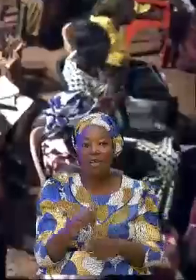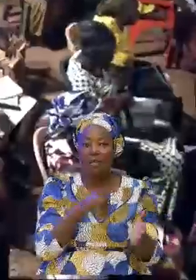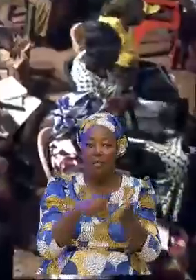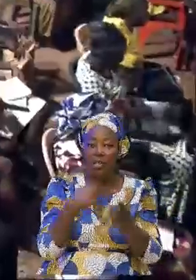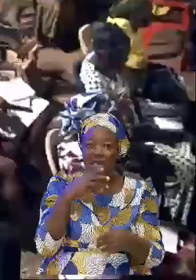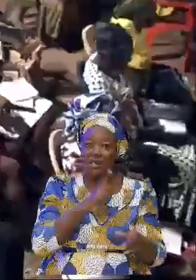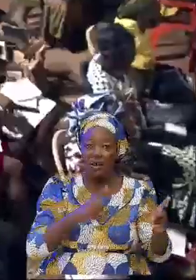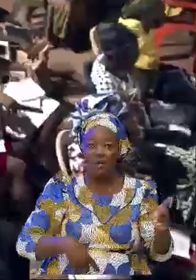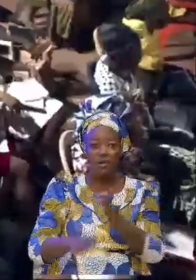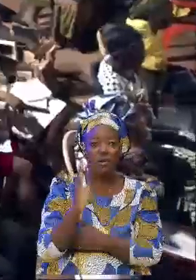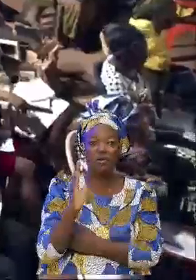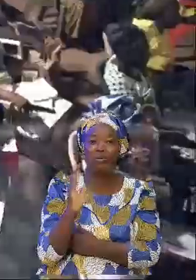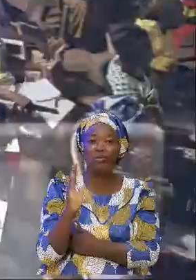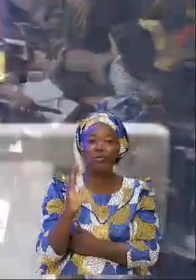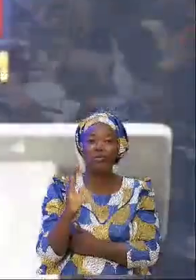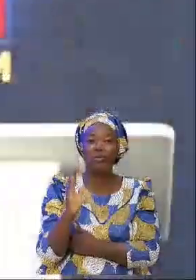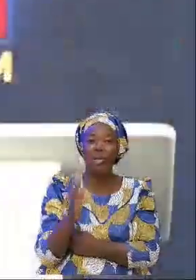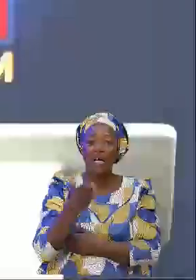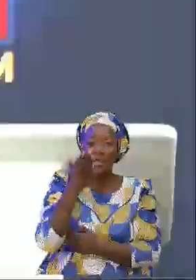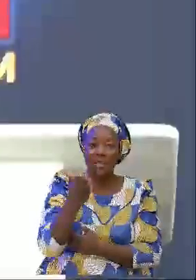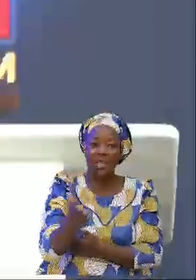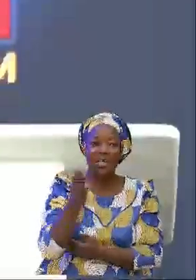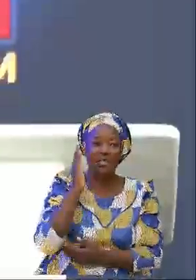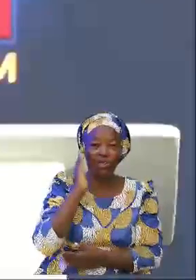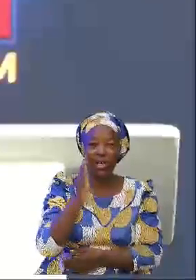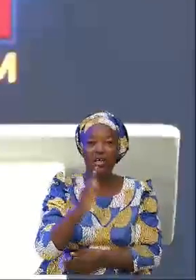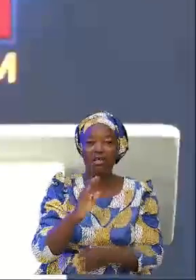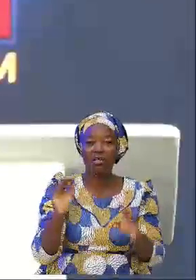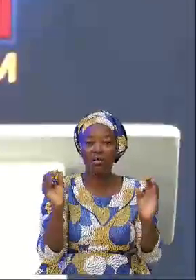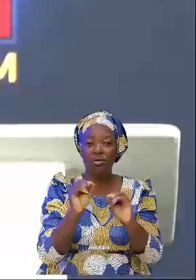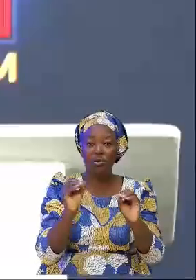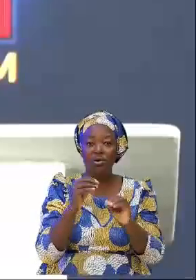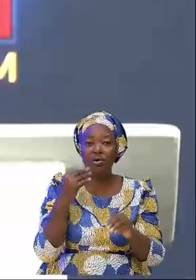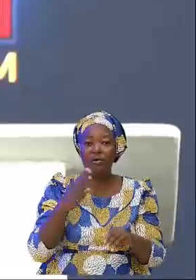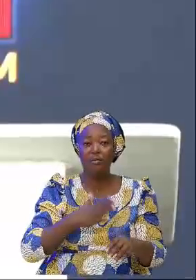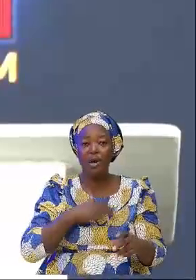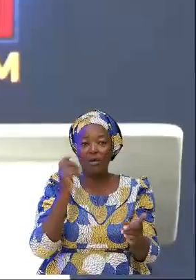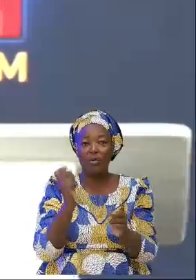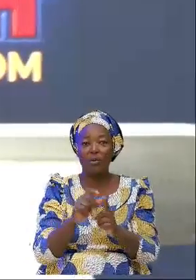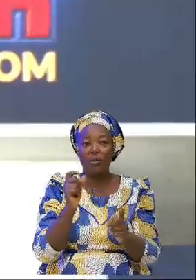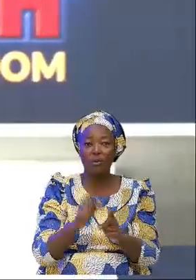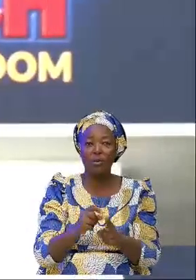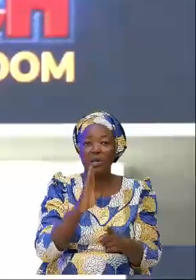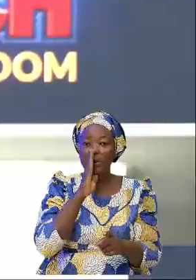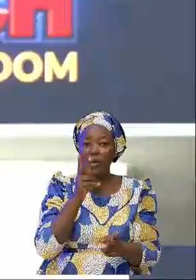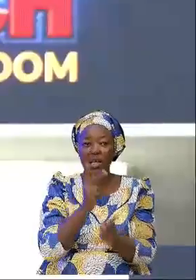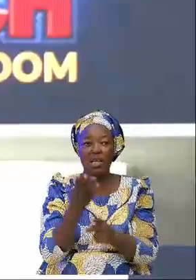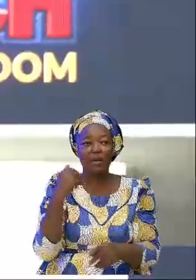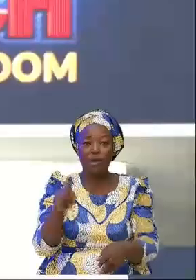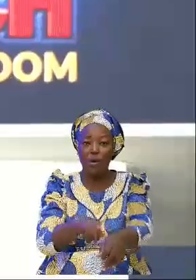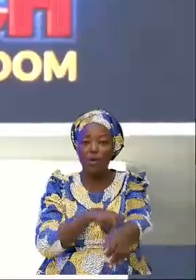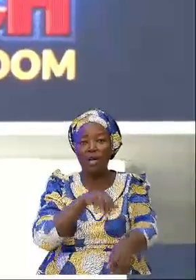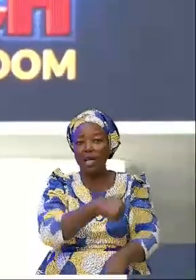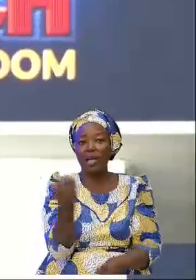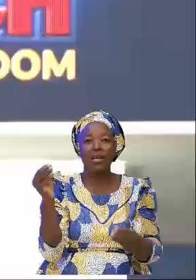Therefore say unto them, thus says the Lord God, there shall none of